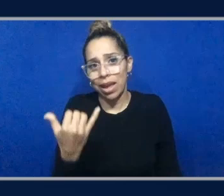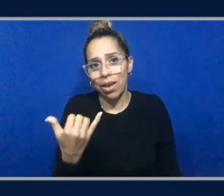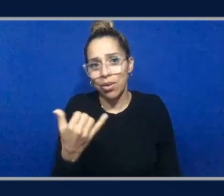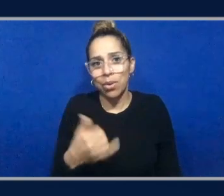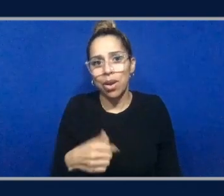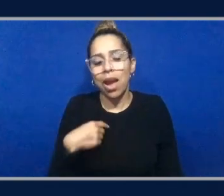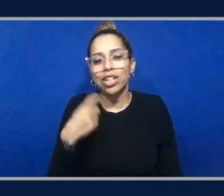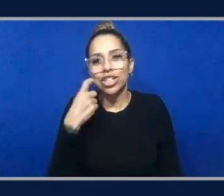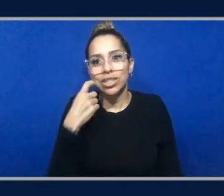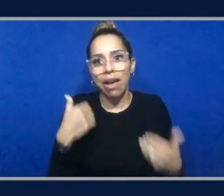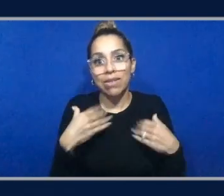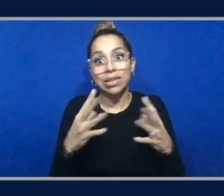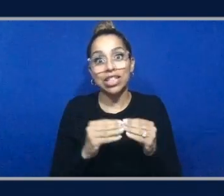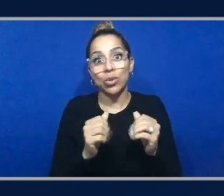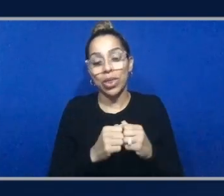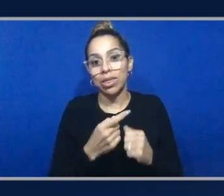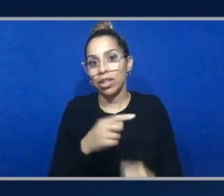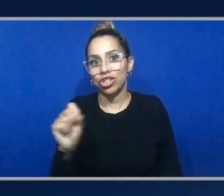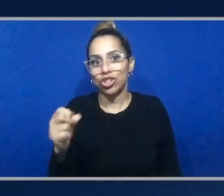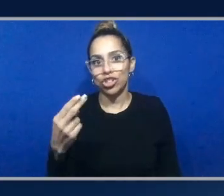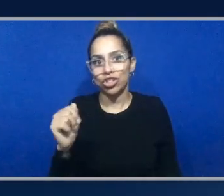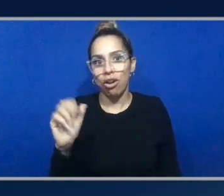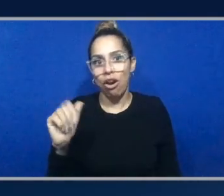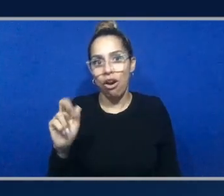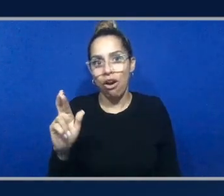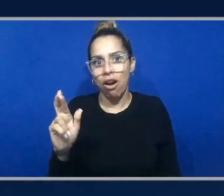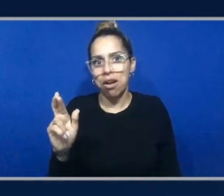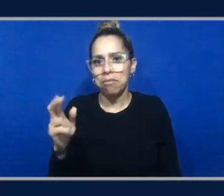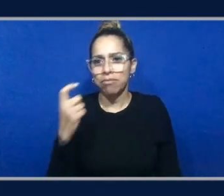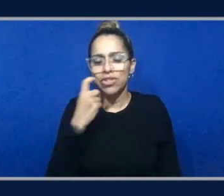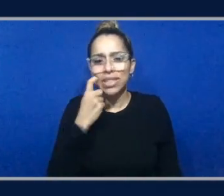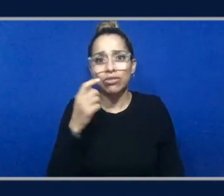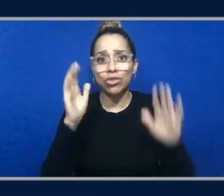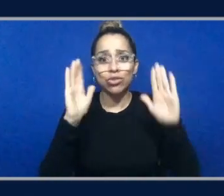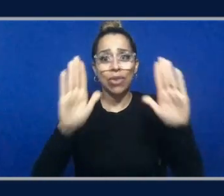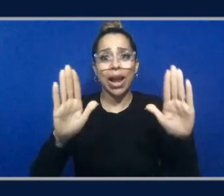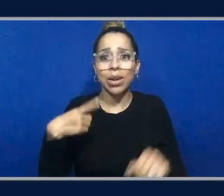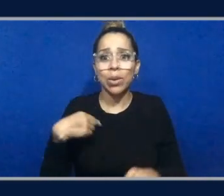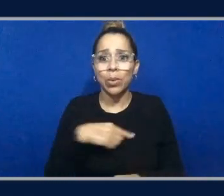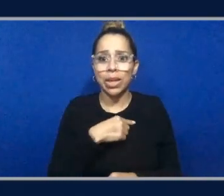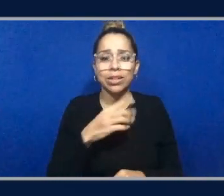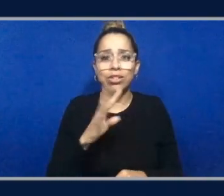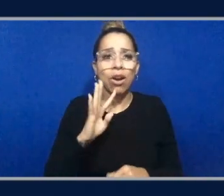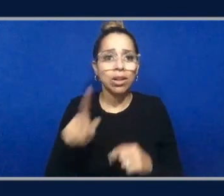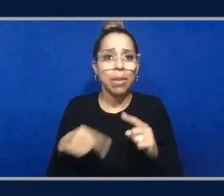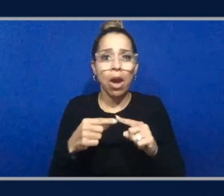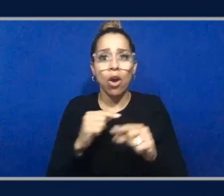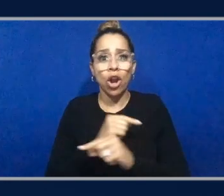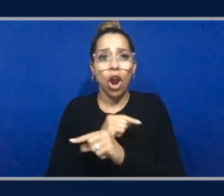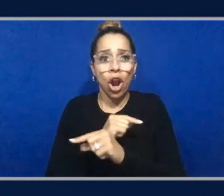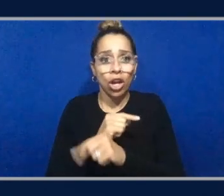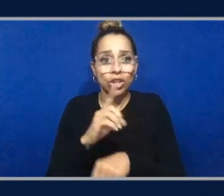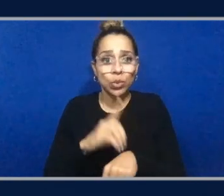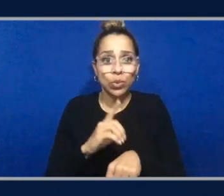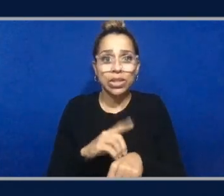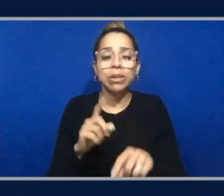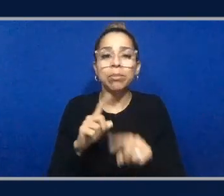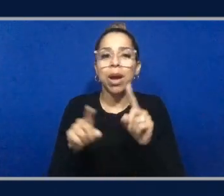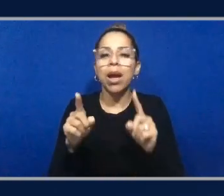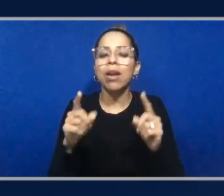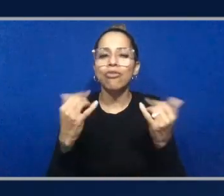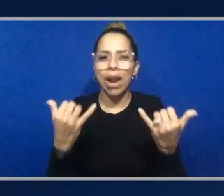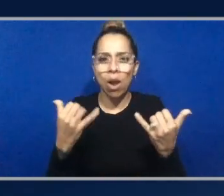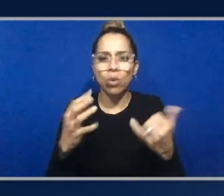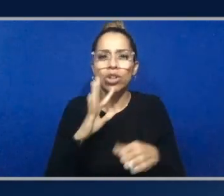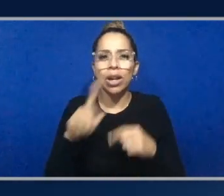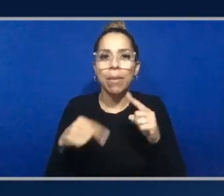session with Shachar not too long ago, and it was great. We talked about GuardDuty again. We're here to talk about it, but we're talking about extended threat protection. So for